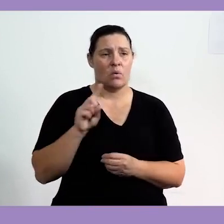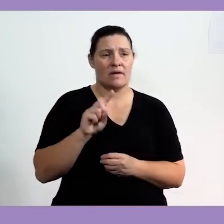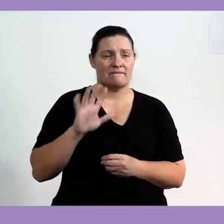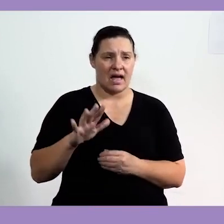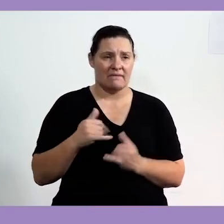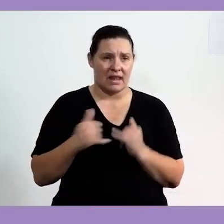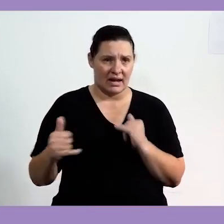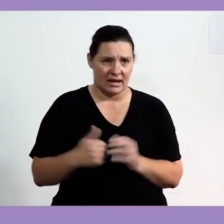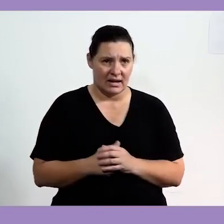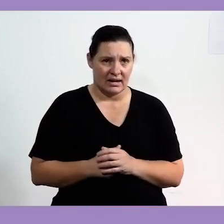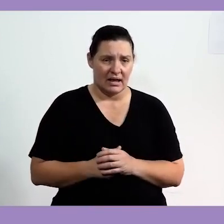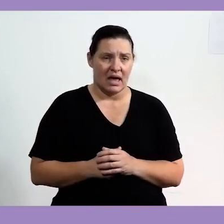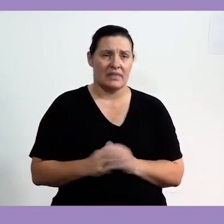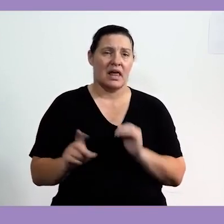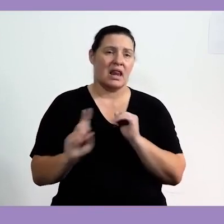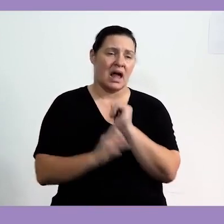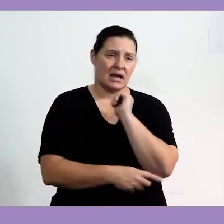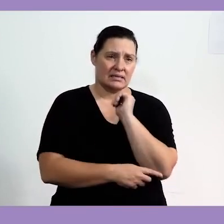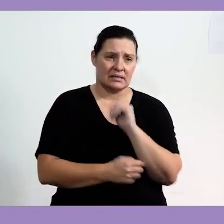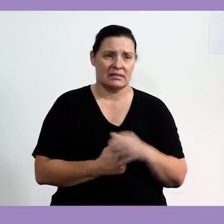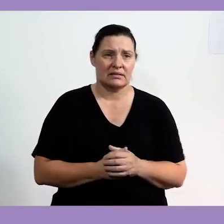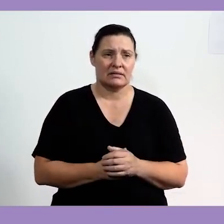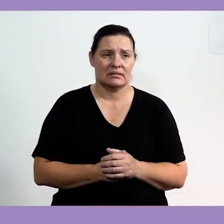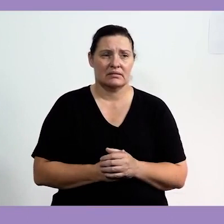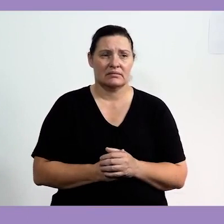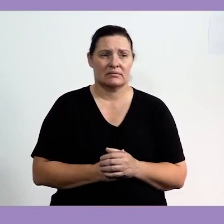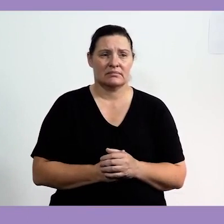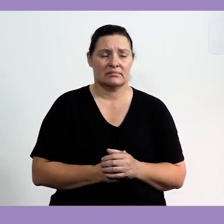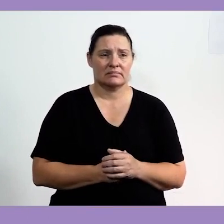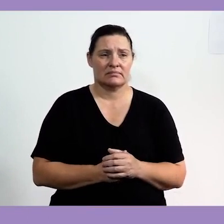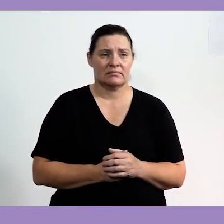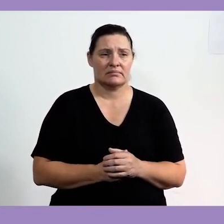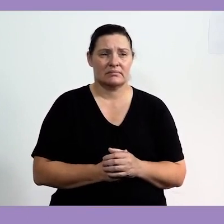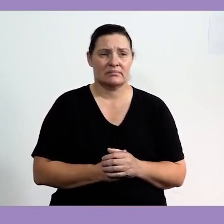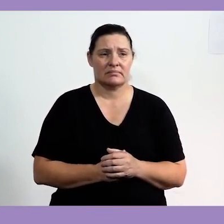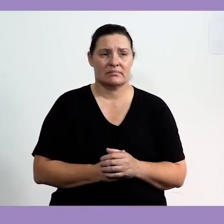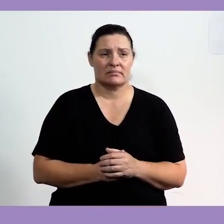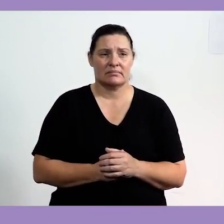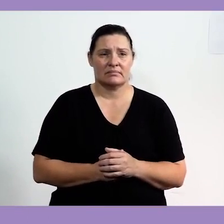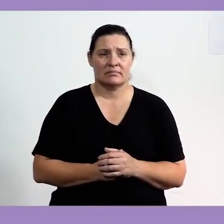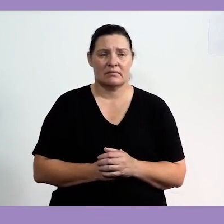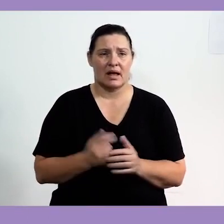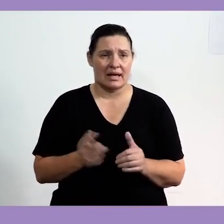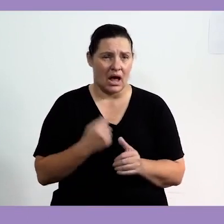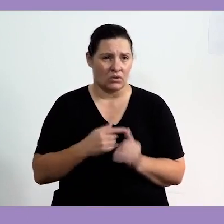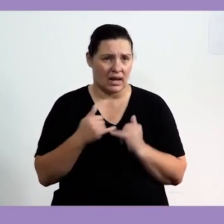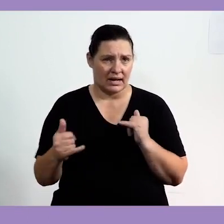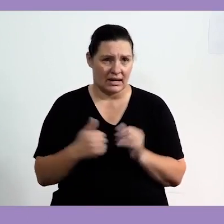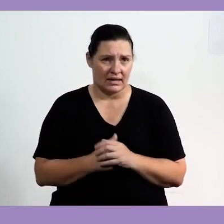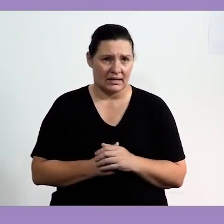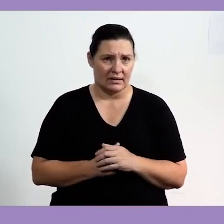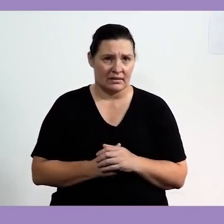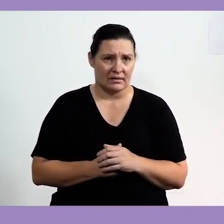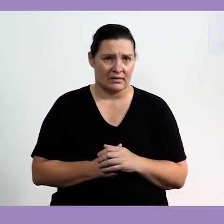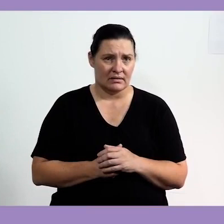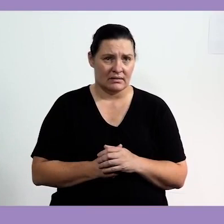have 15 lines. And that last one there, let's quickly draw it. Are you counting the